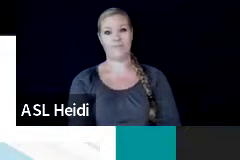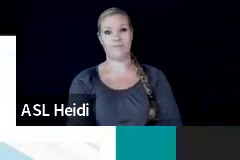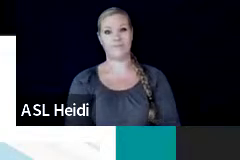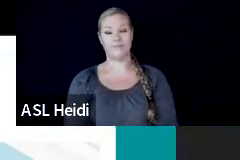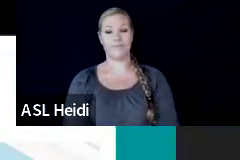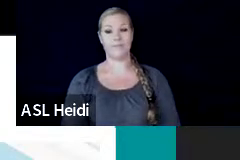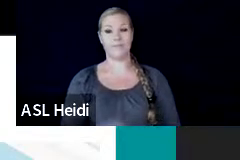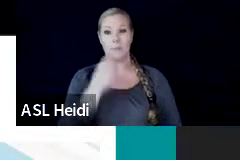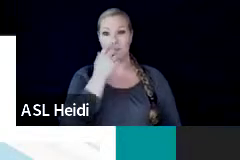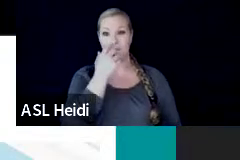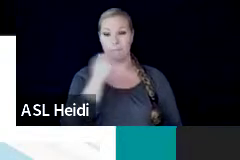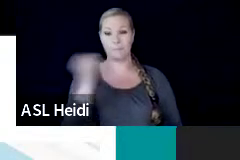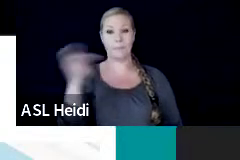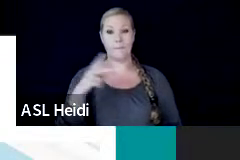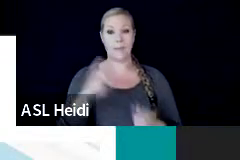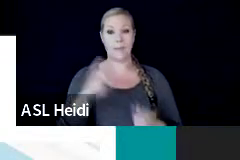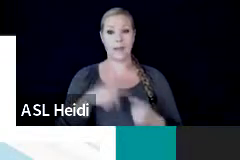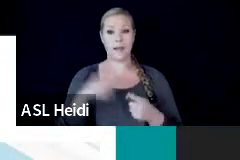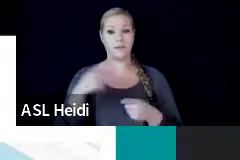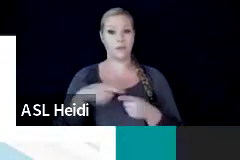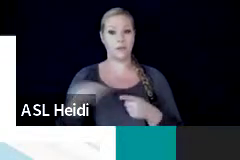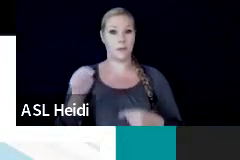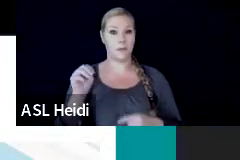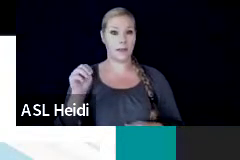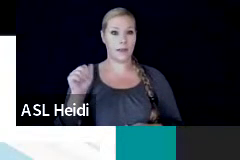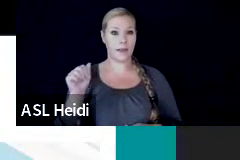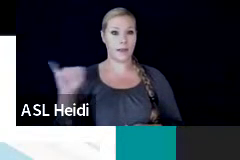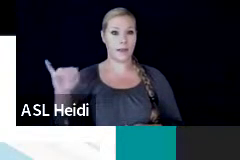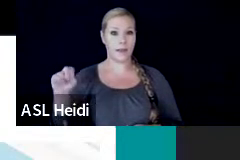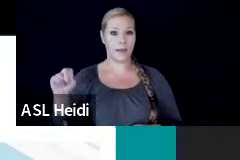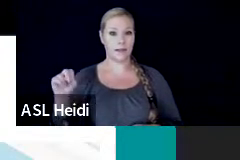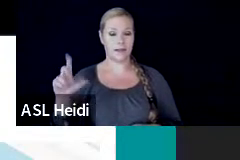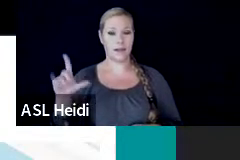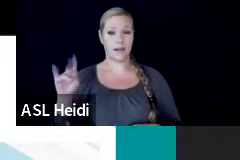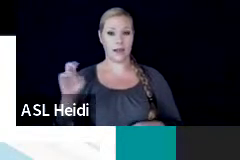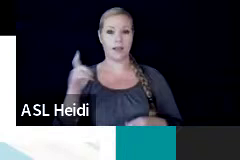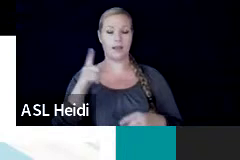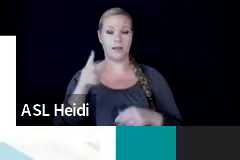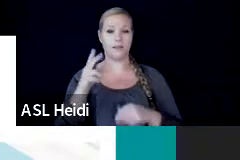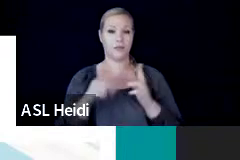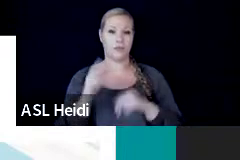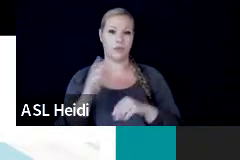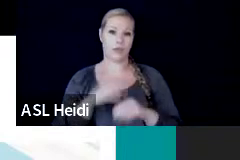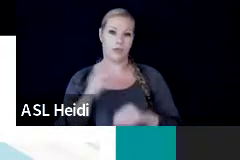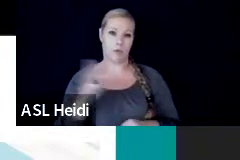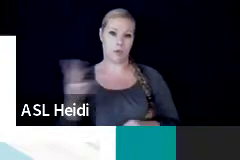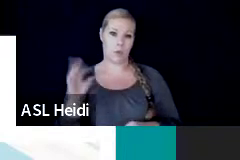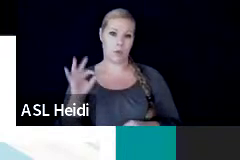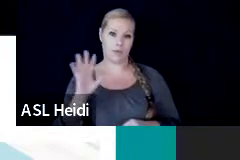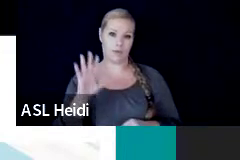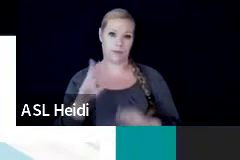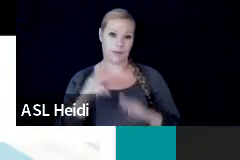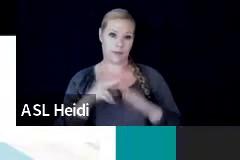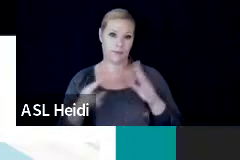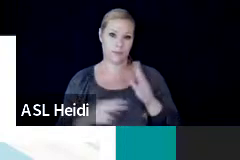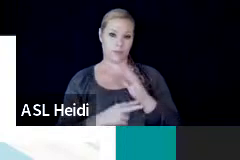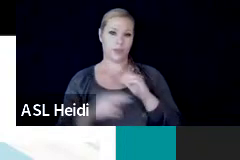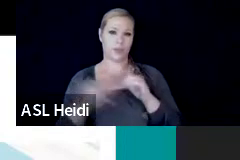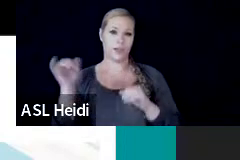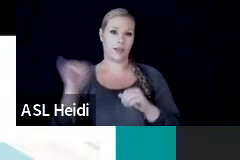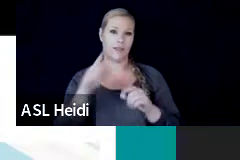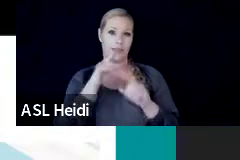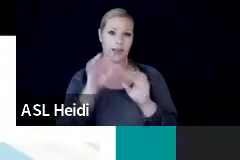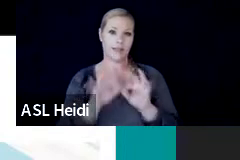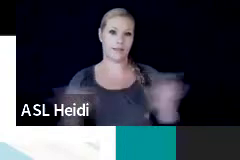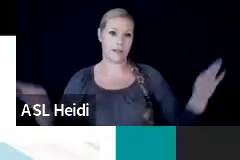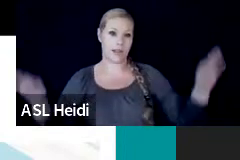Going back to Main Line, the Main Line is constructed to the west of the existing bridge, and that is very important